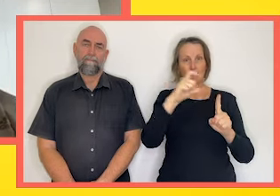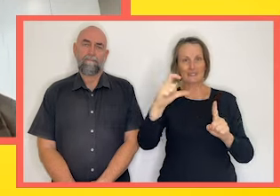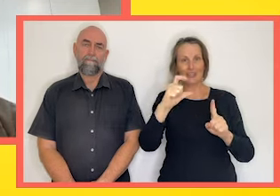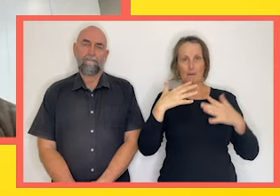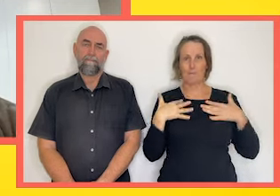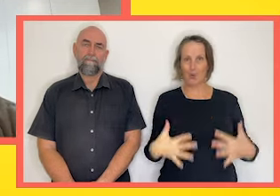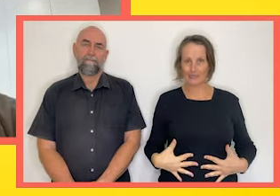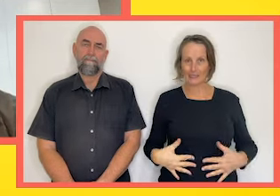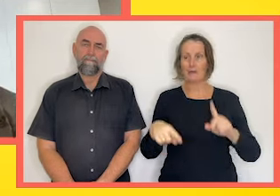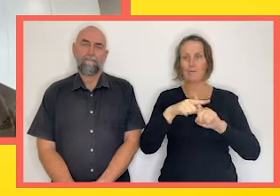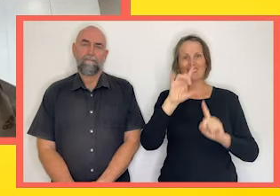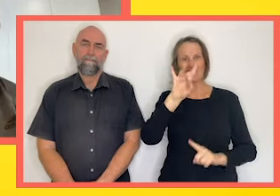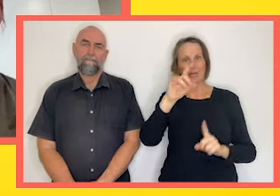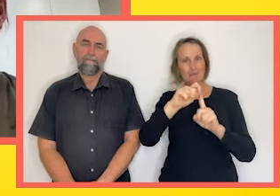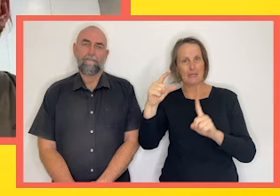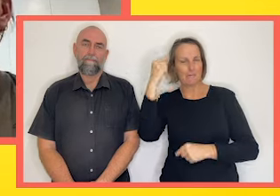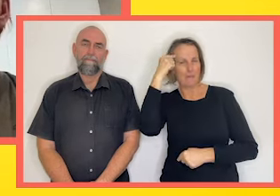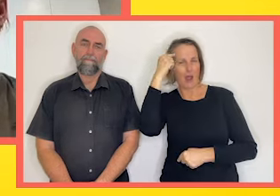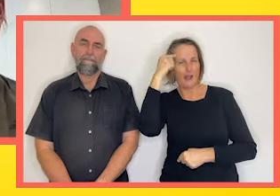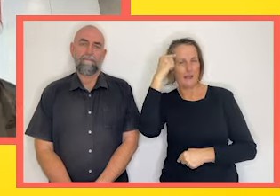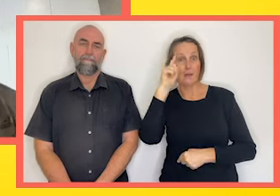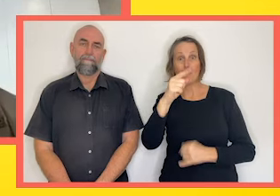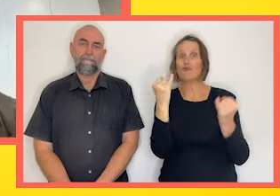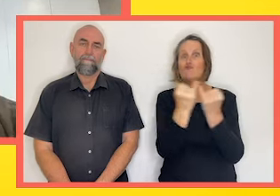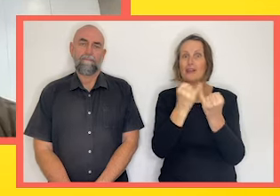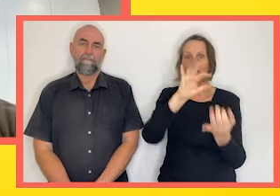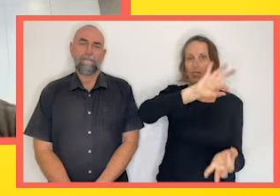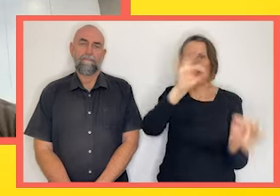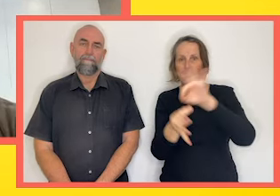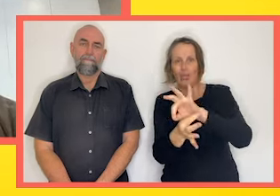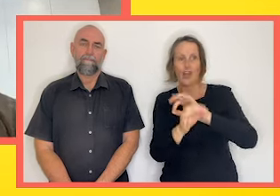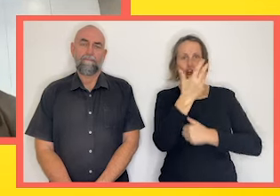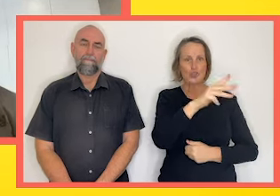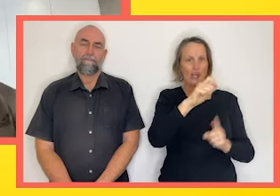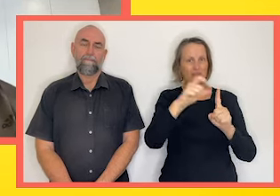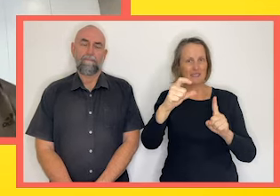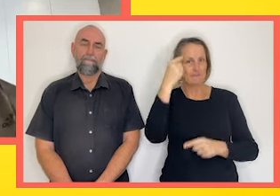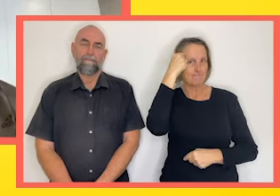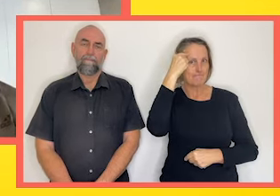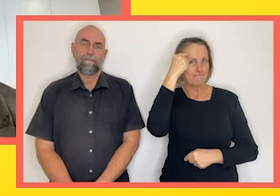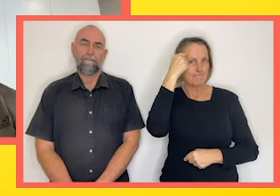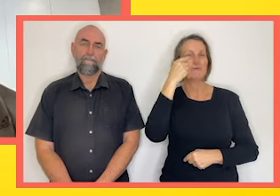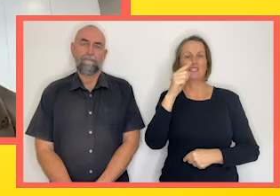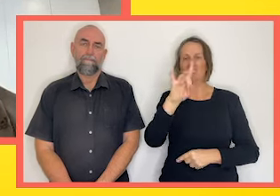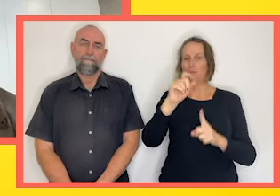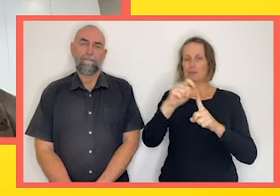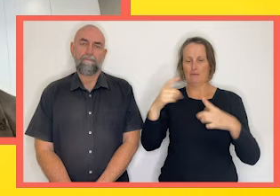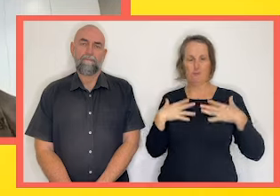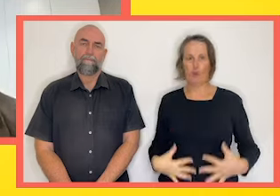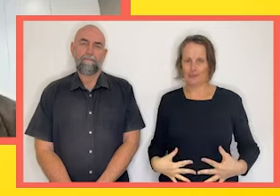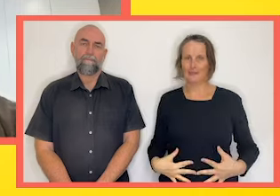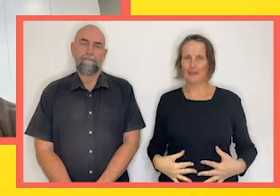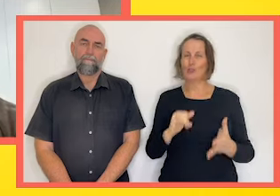10% mental, and then racing is 90% mental, 10% physical. So leading into major events like Worlds in the